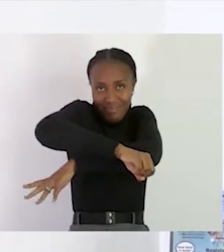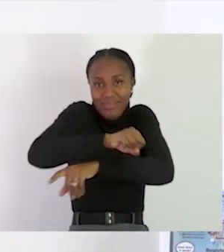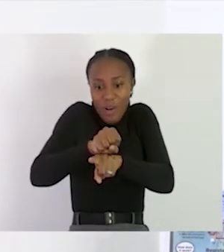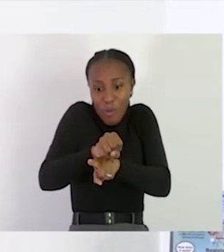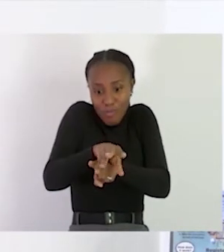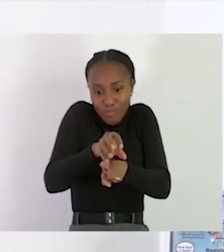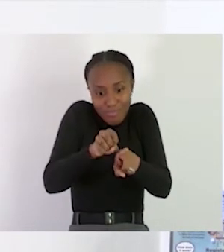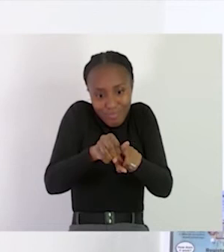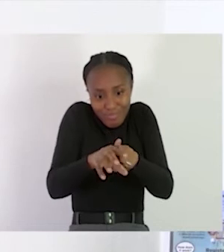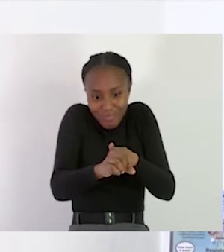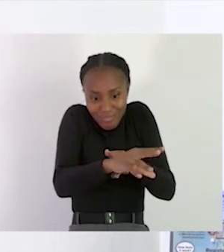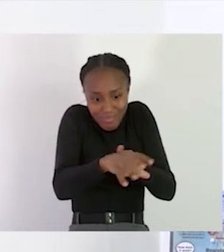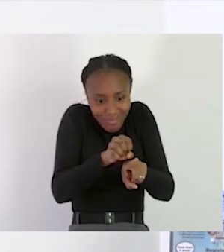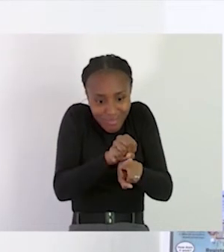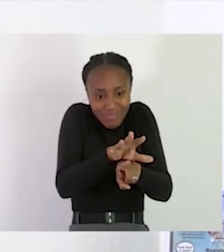around the genitals.